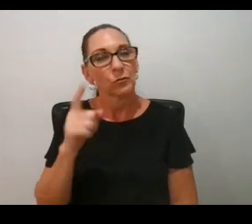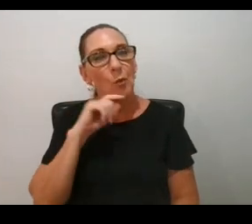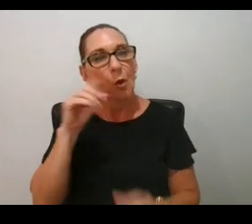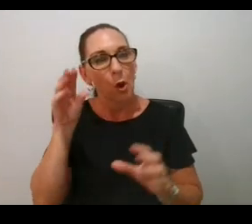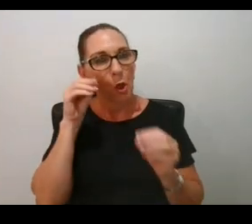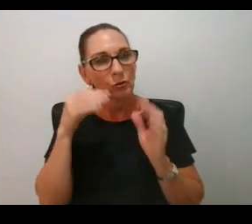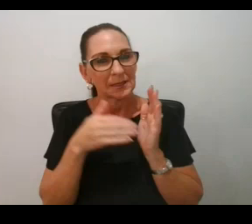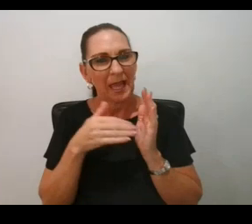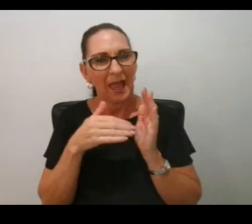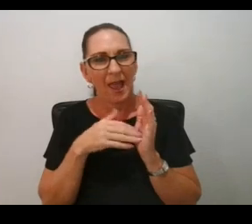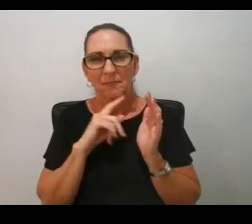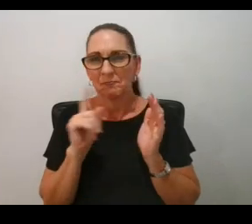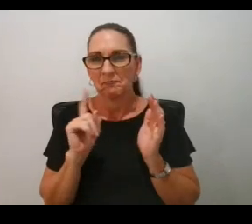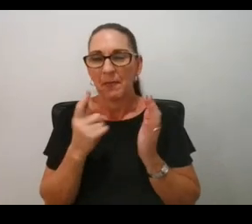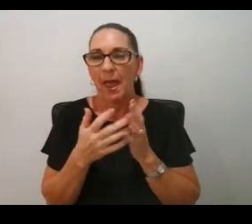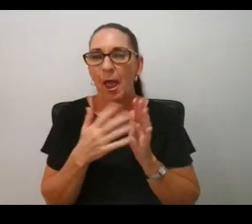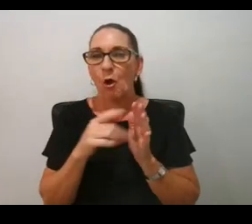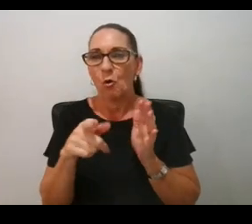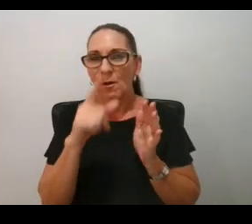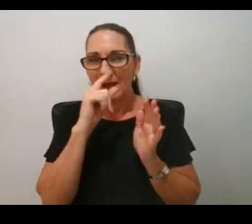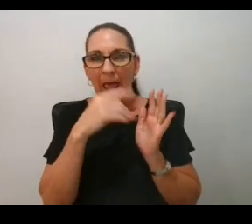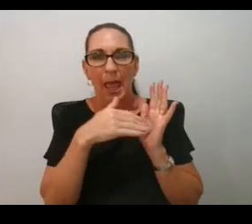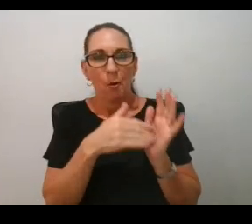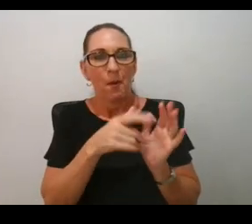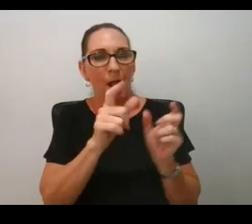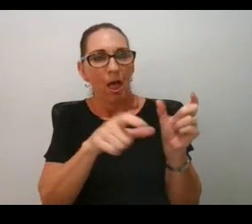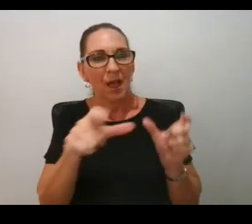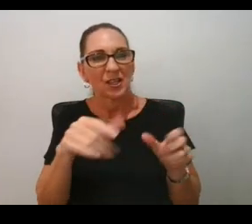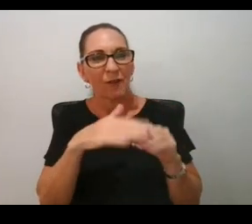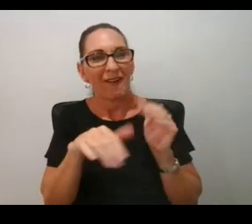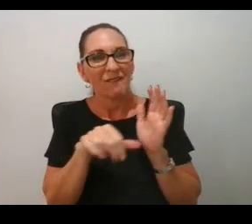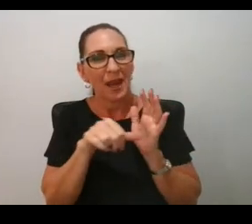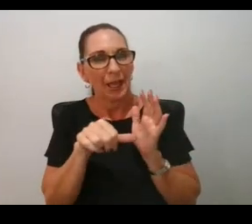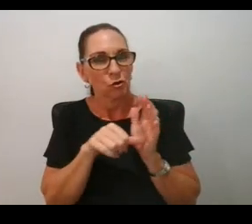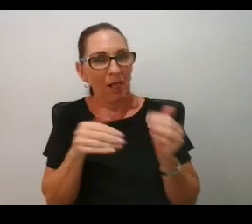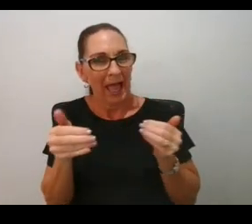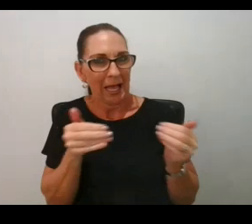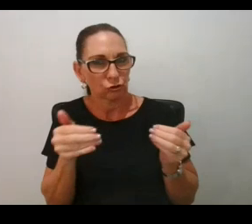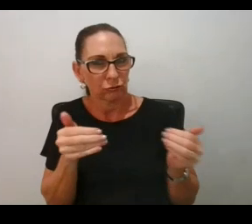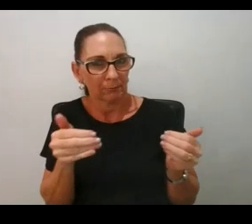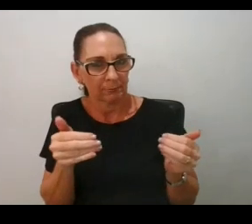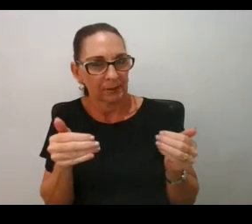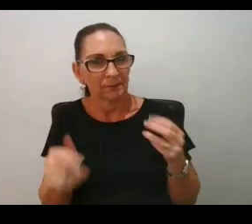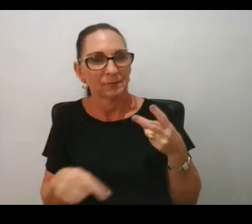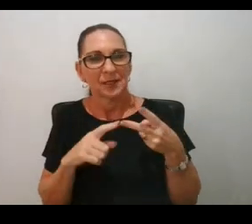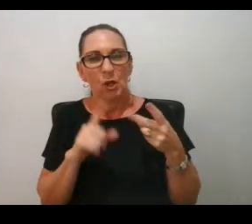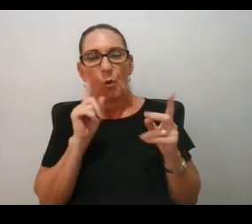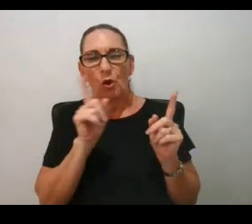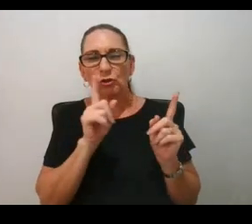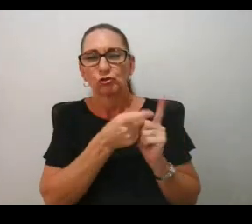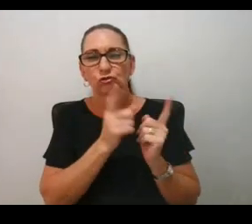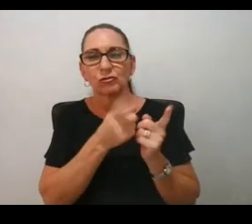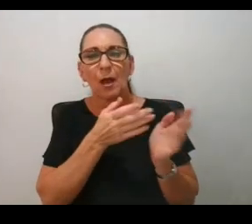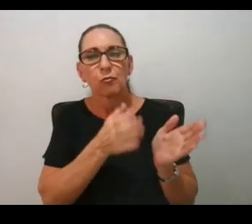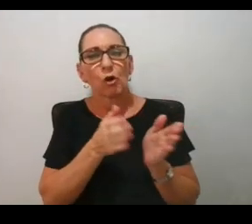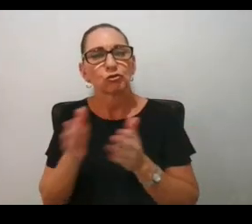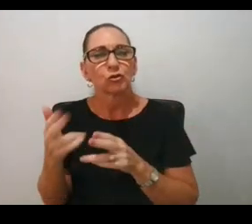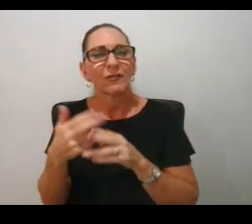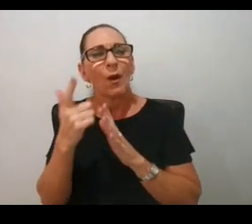is how to help your clients with financial hardship, the different approaches and legal requirements of financial hardship in the